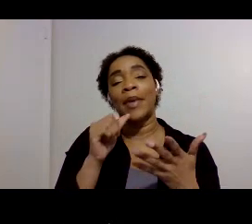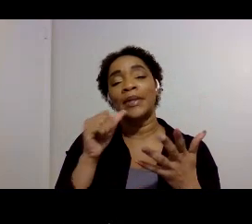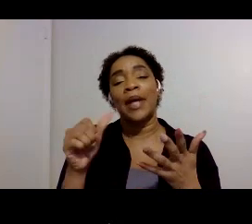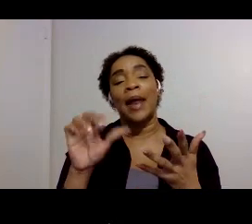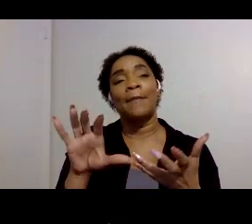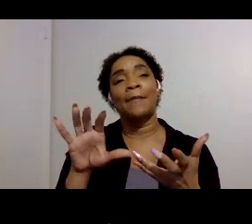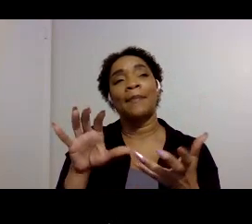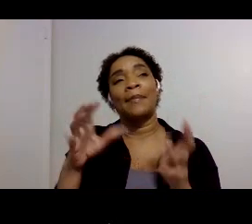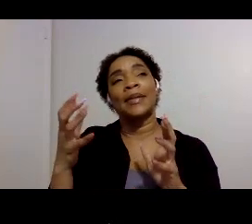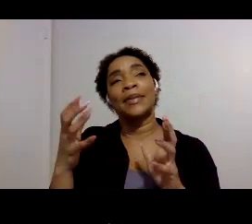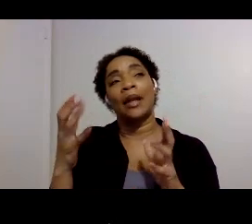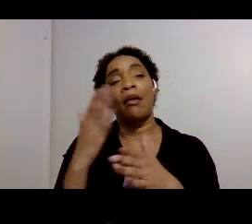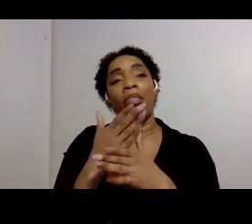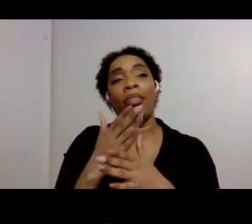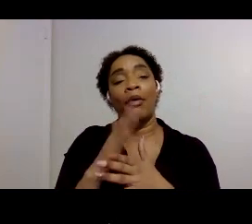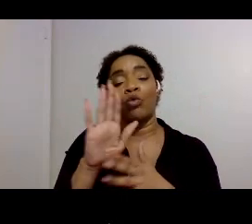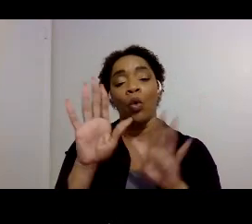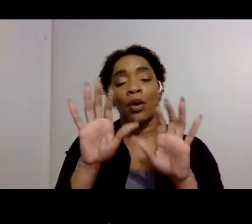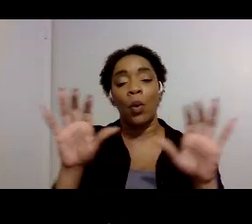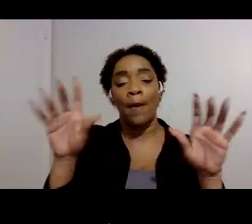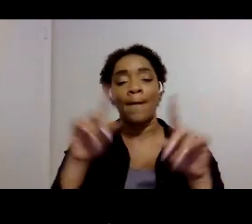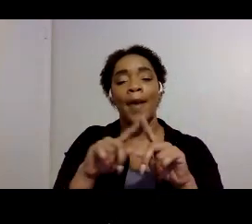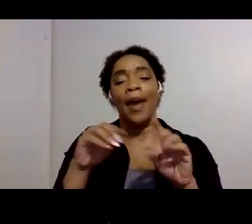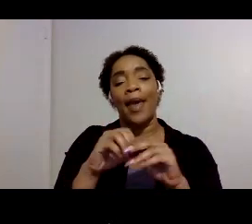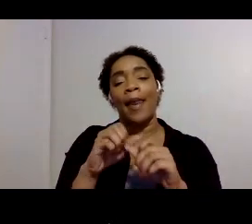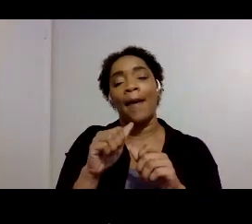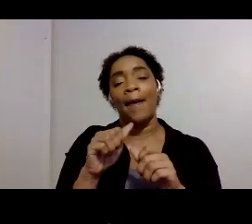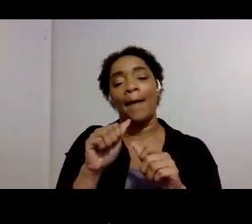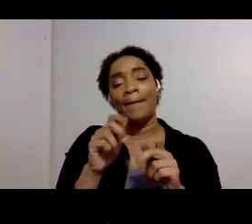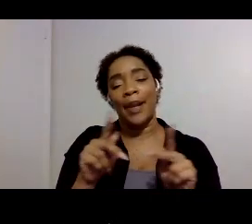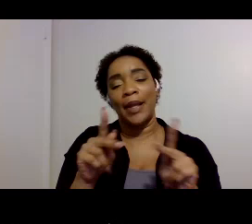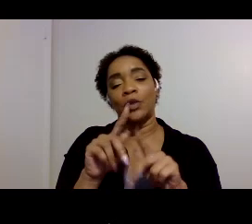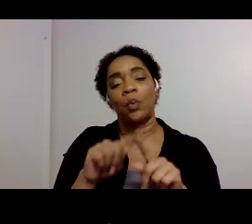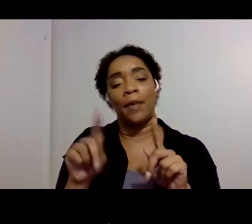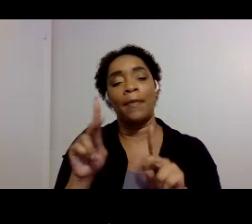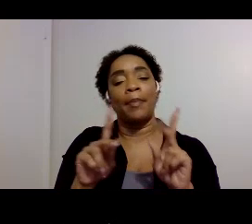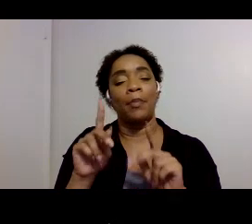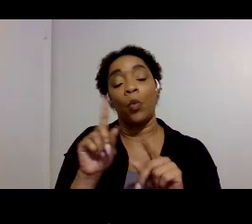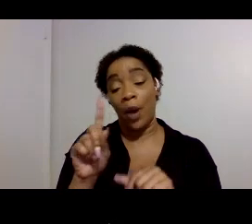still has a means to see it or view that plan.